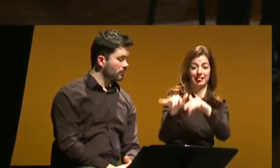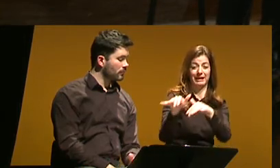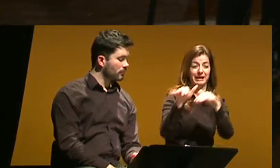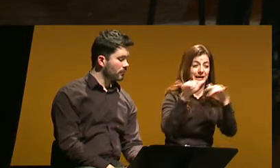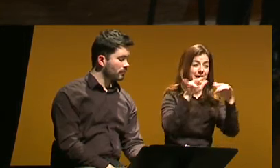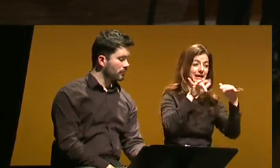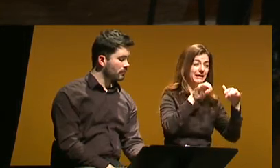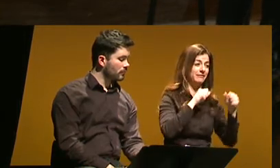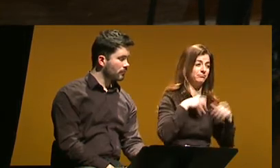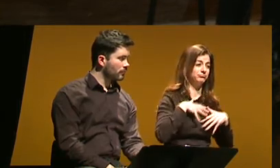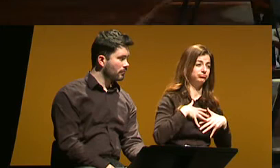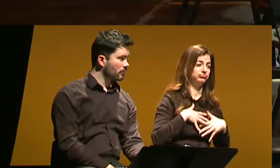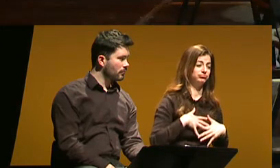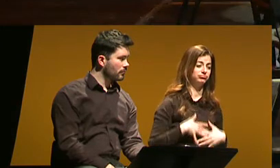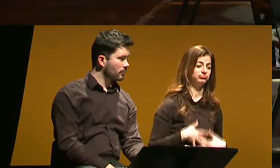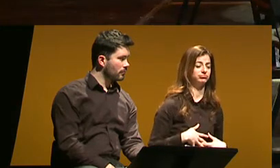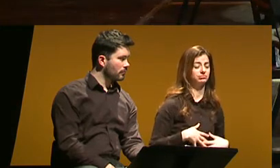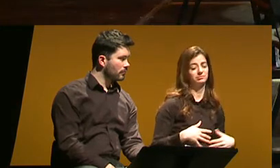destroyed.